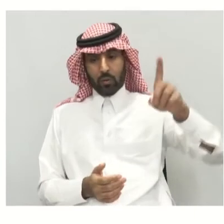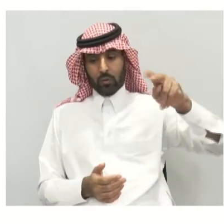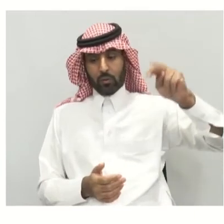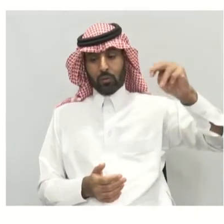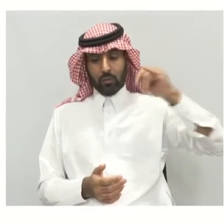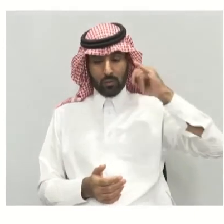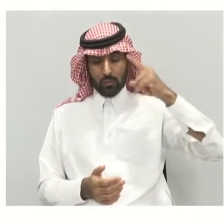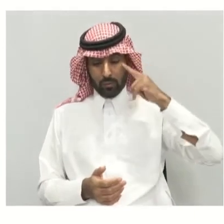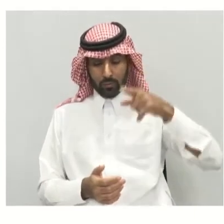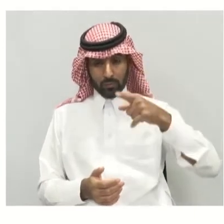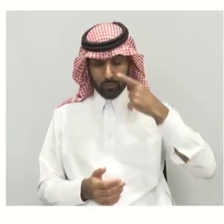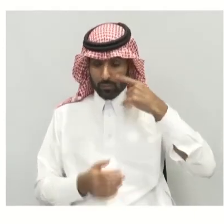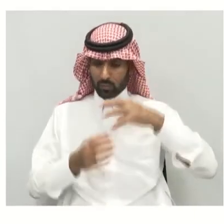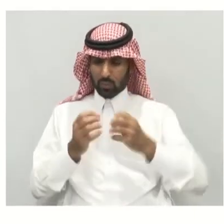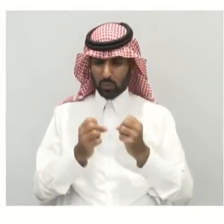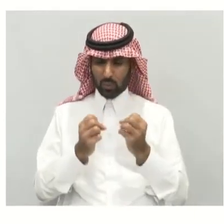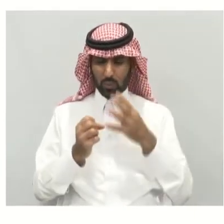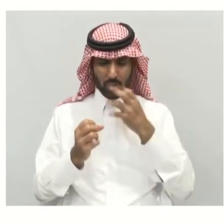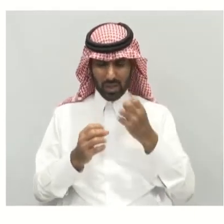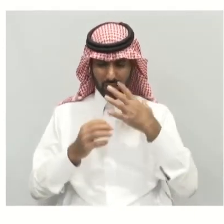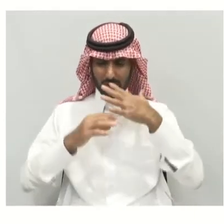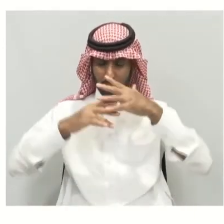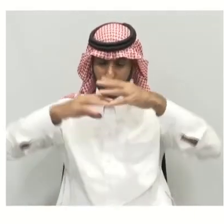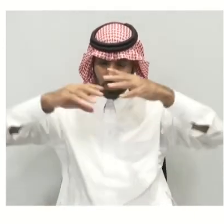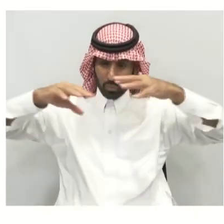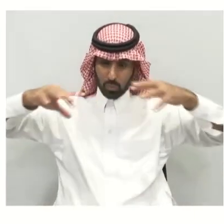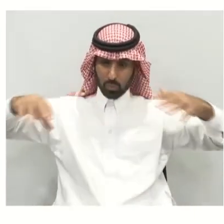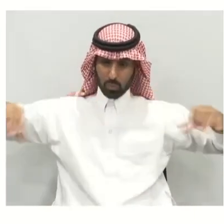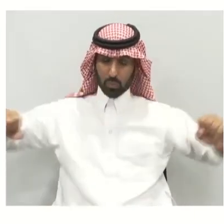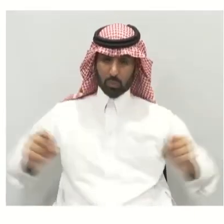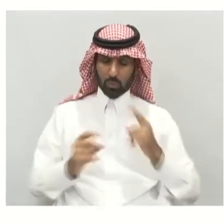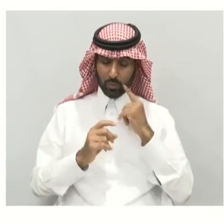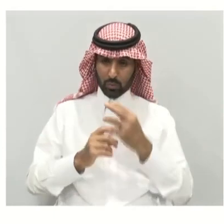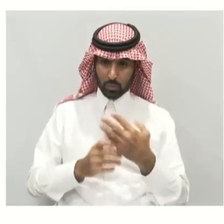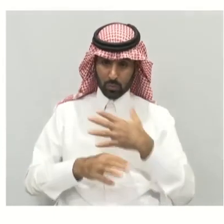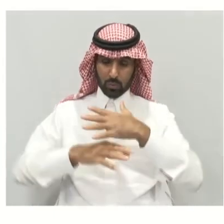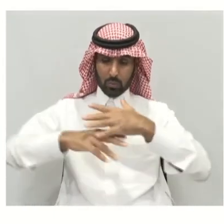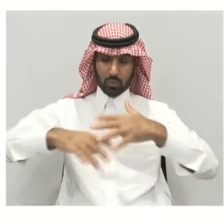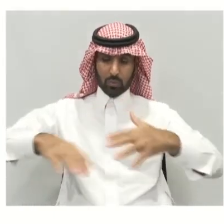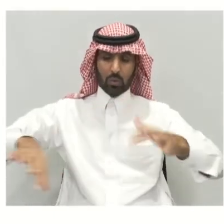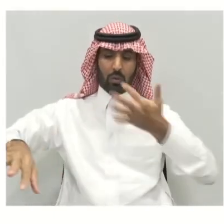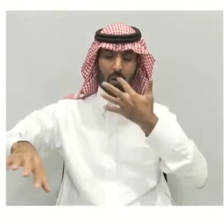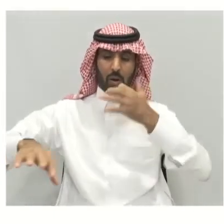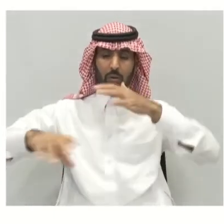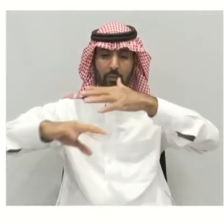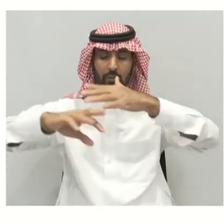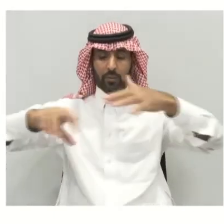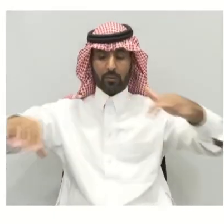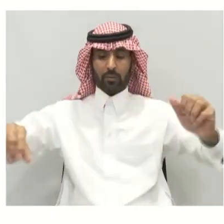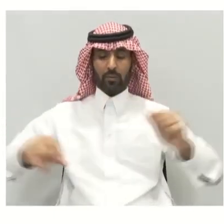He saw snow on the slope, so green countryside that was full of